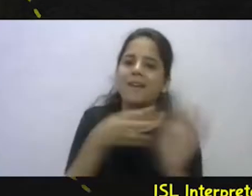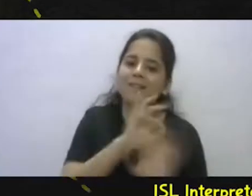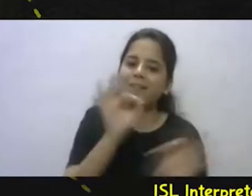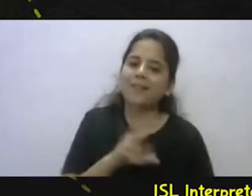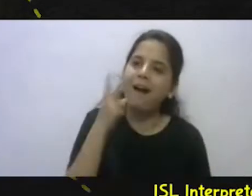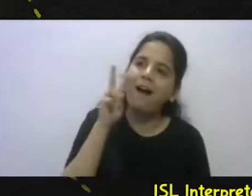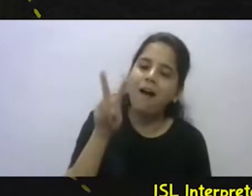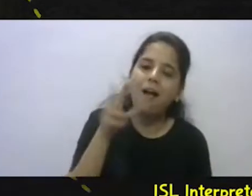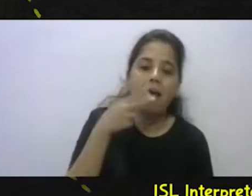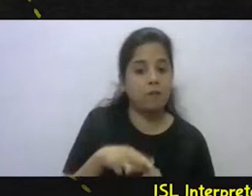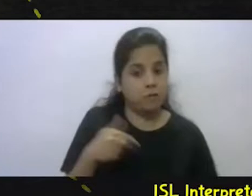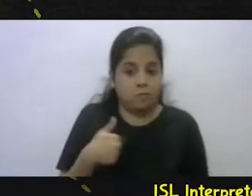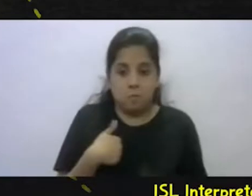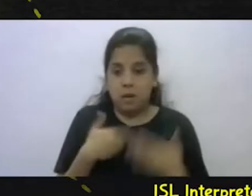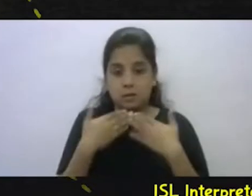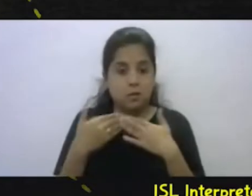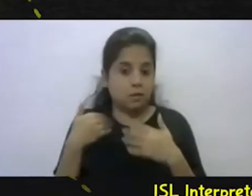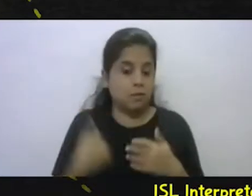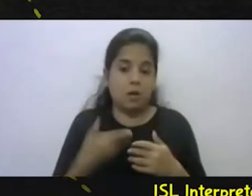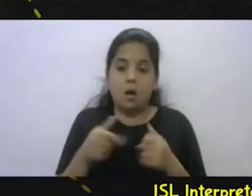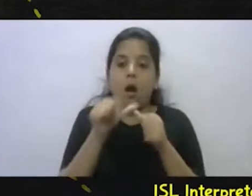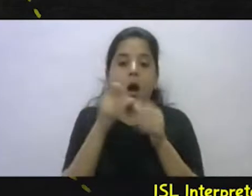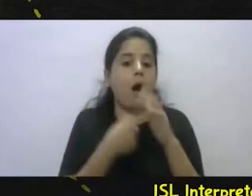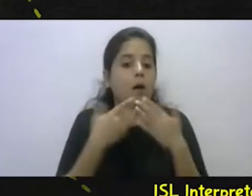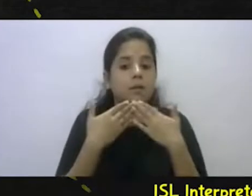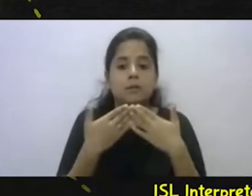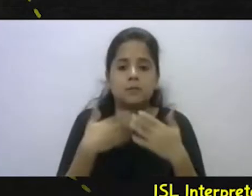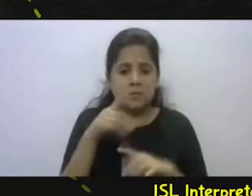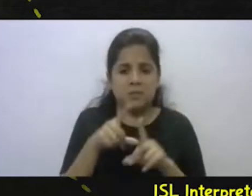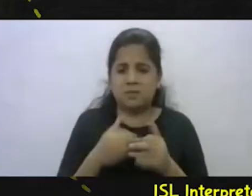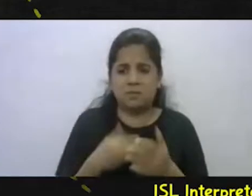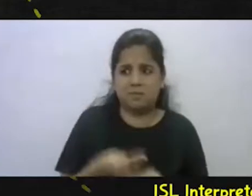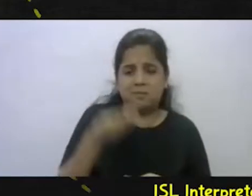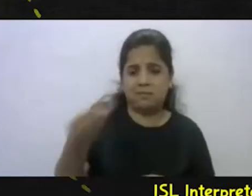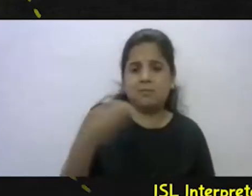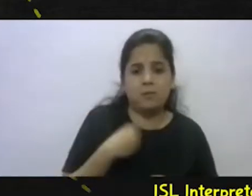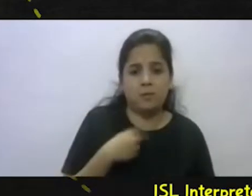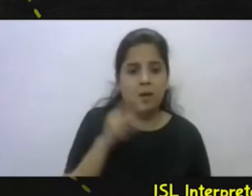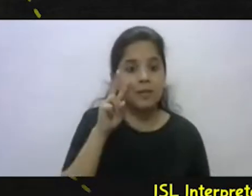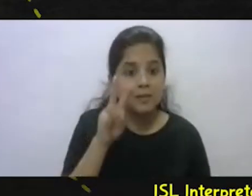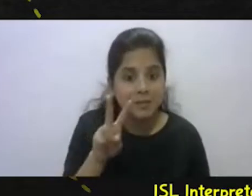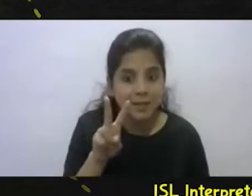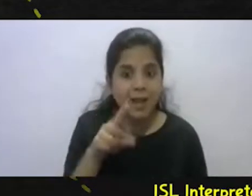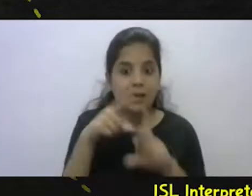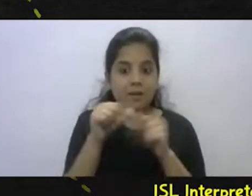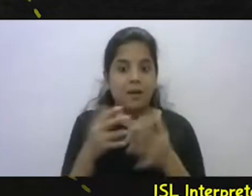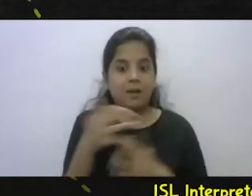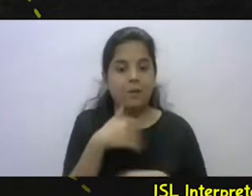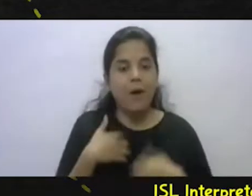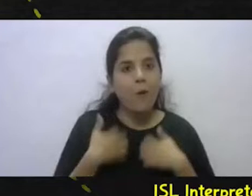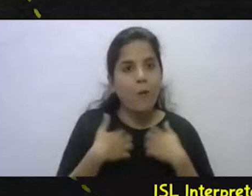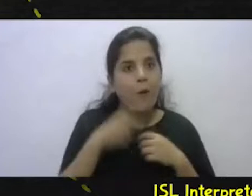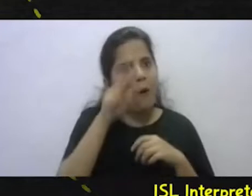I am a humanities student, I don't deal with data. So the only time I see data is with eyes of excitement because